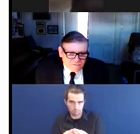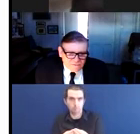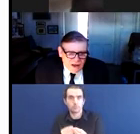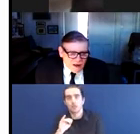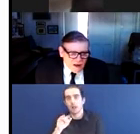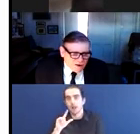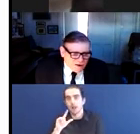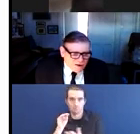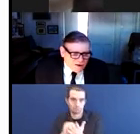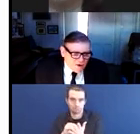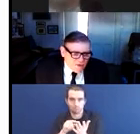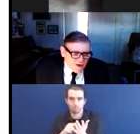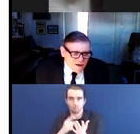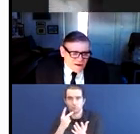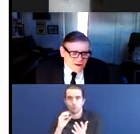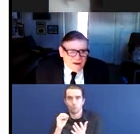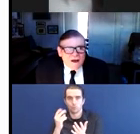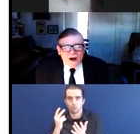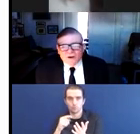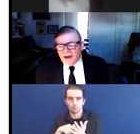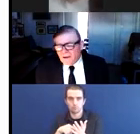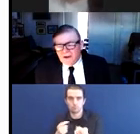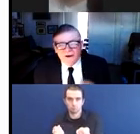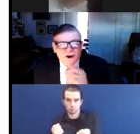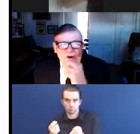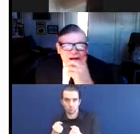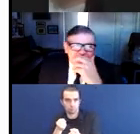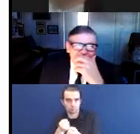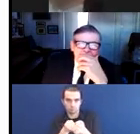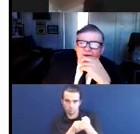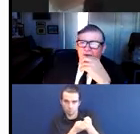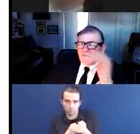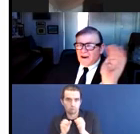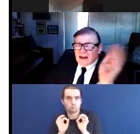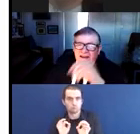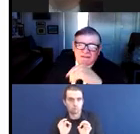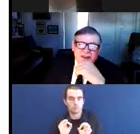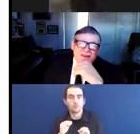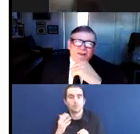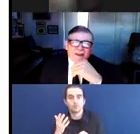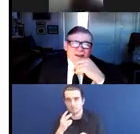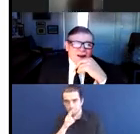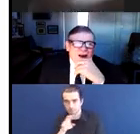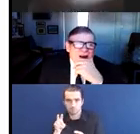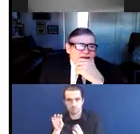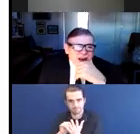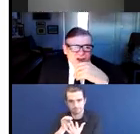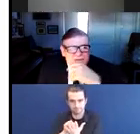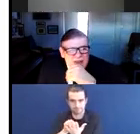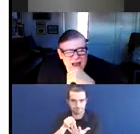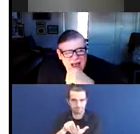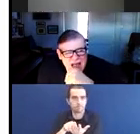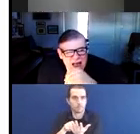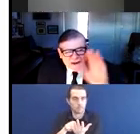well as South Africa. Okay, we're going to go on now to do our first activity of the